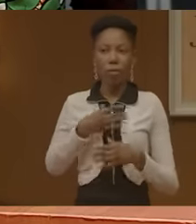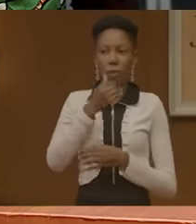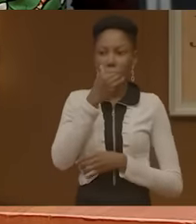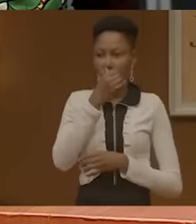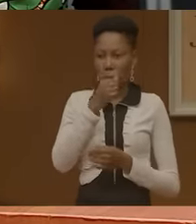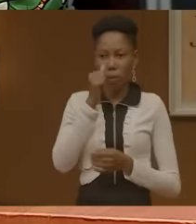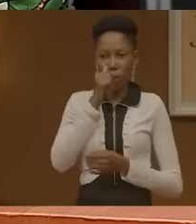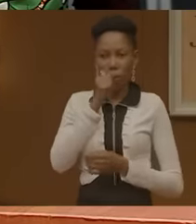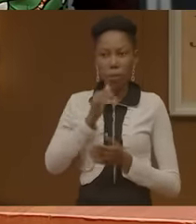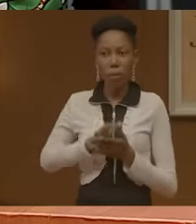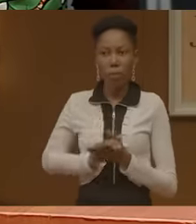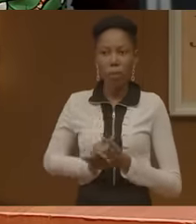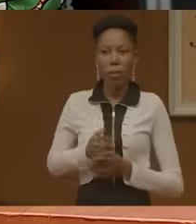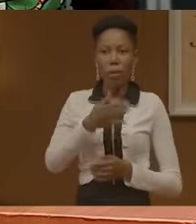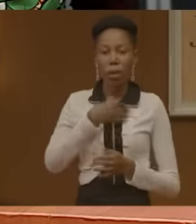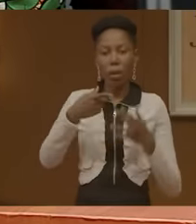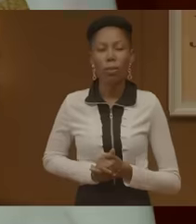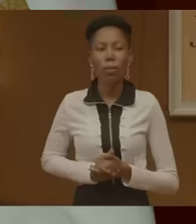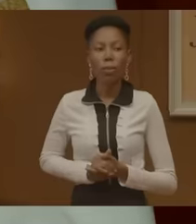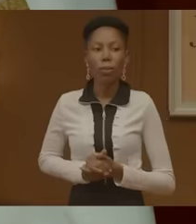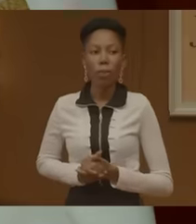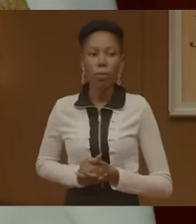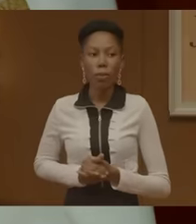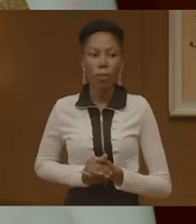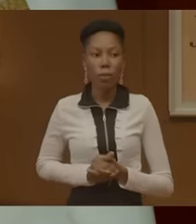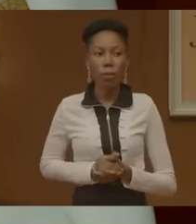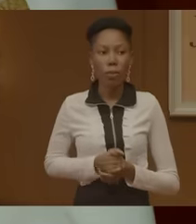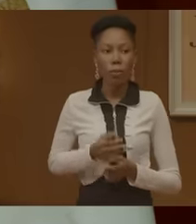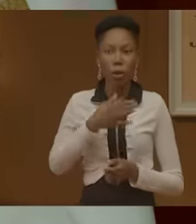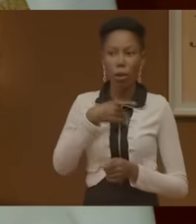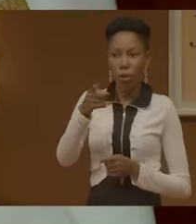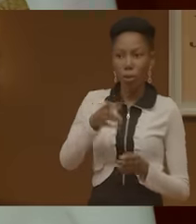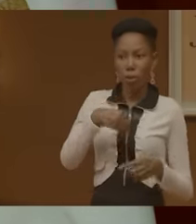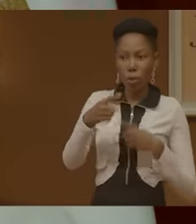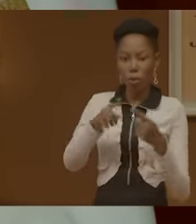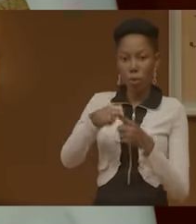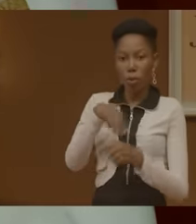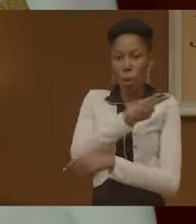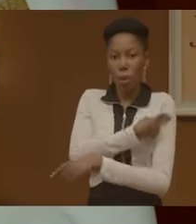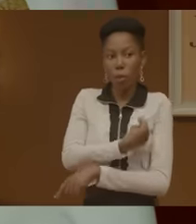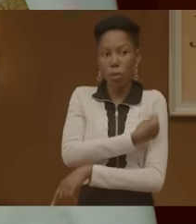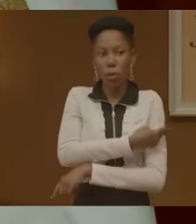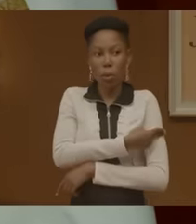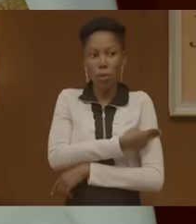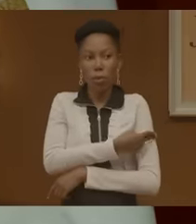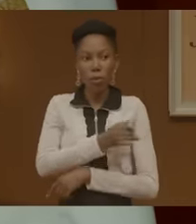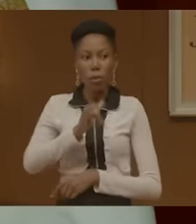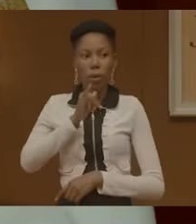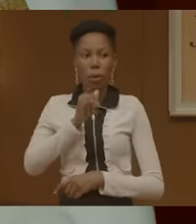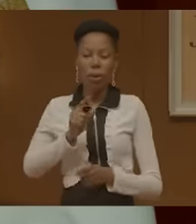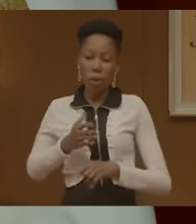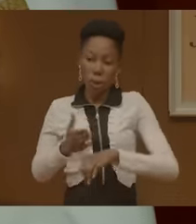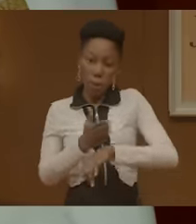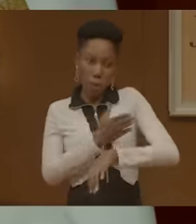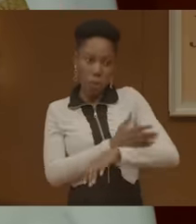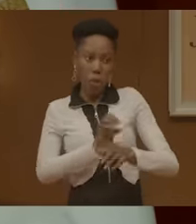expand, escalate. Then I turned to sore. And you've been taking it to the hospital? Yes, ma'am. Is it improving? Is it